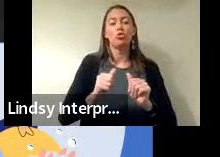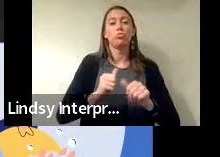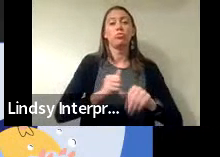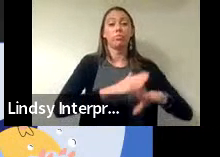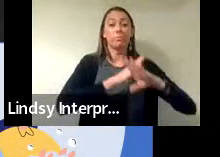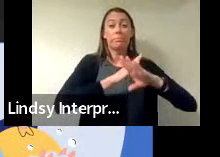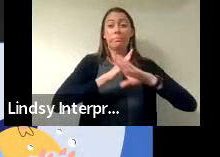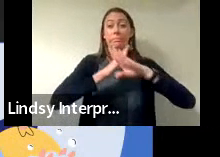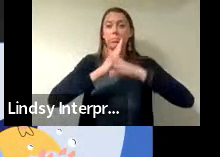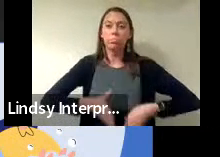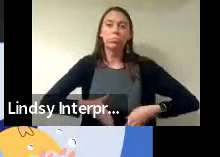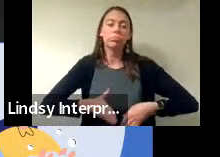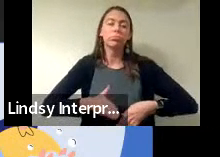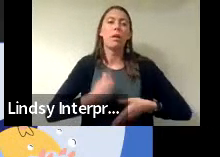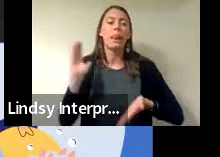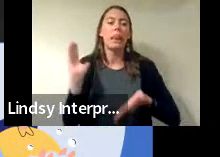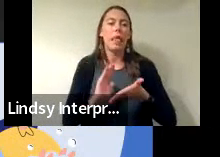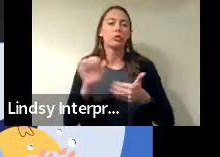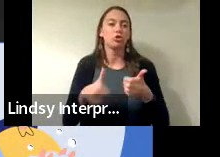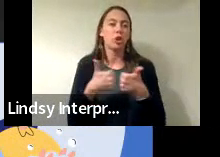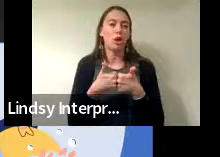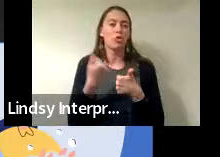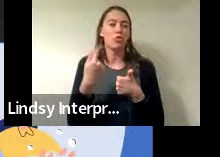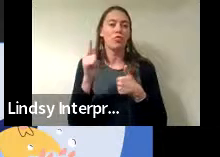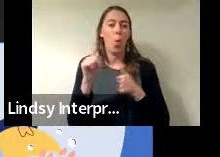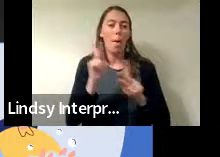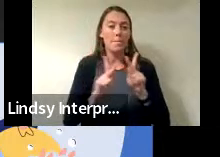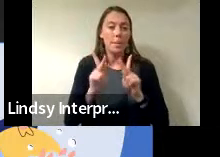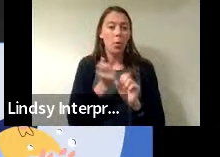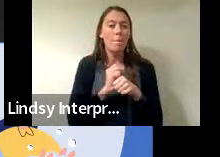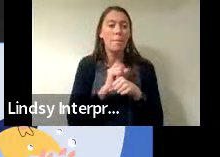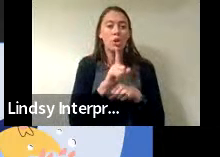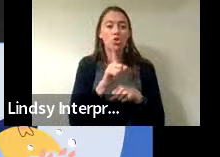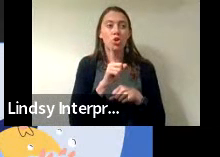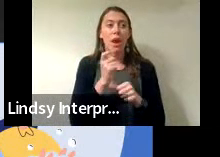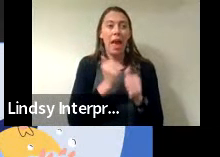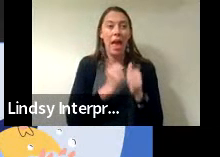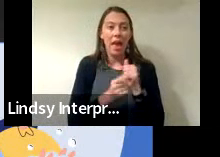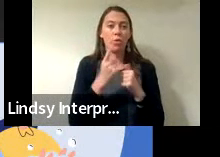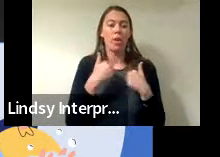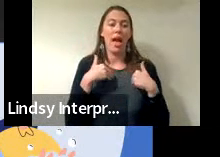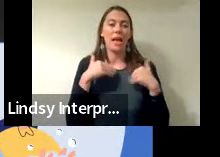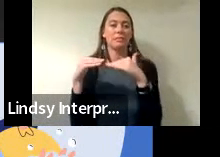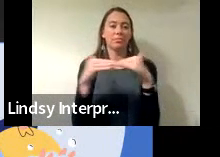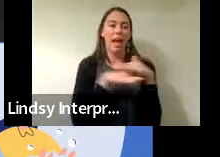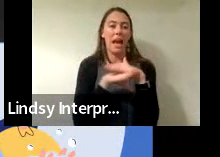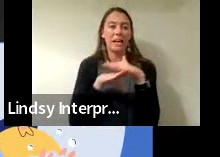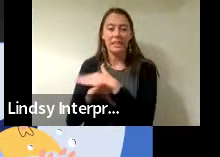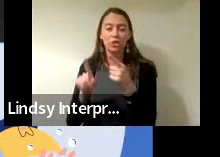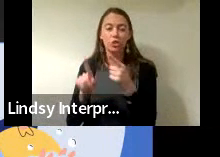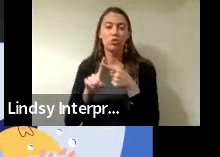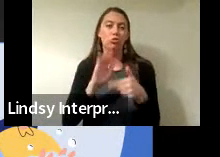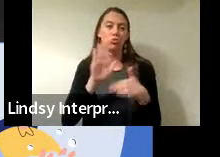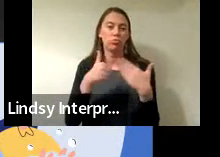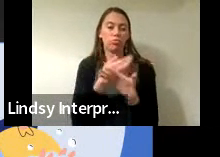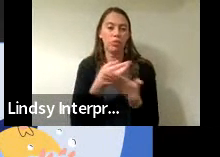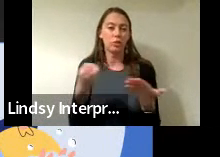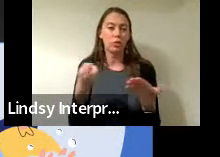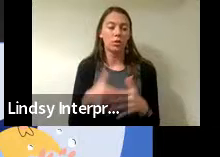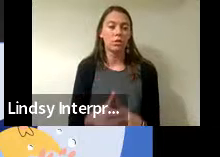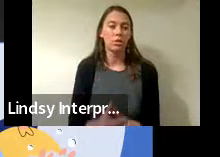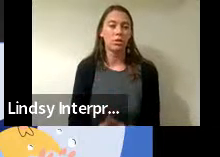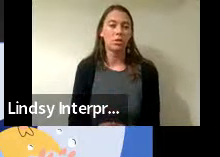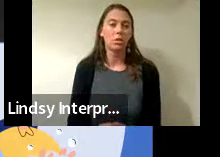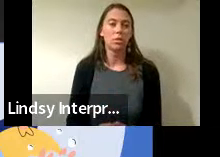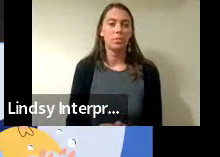to provide more equal access or equitable access. So these are things, next slide. You can see there's a